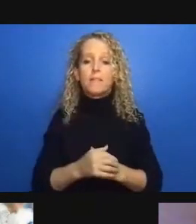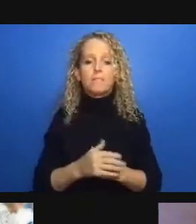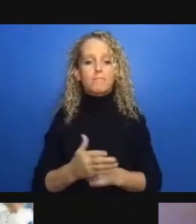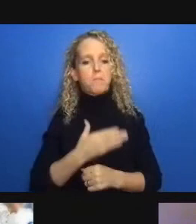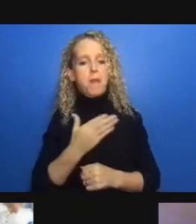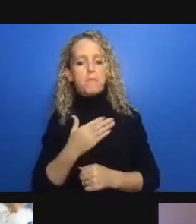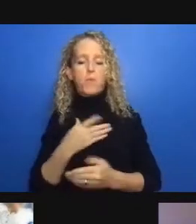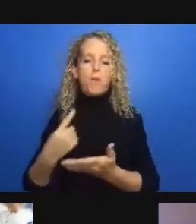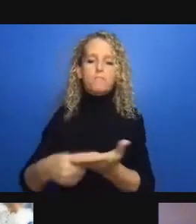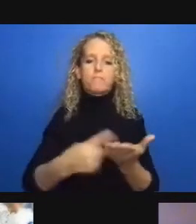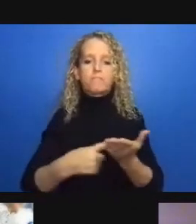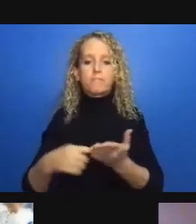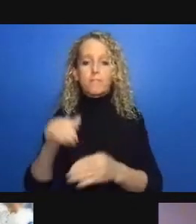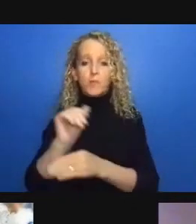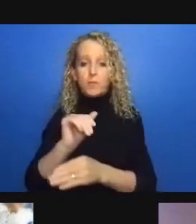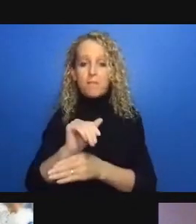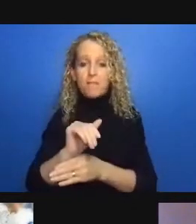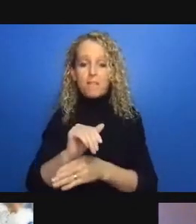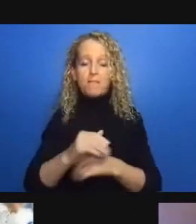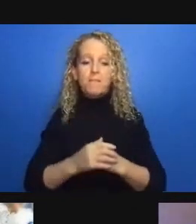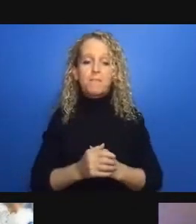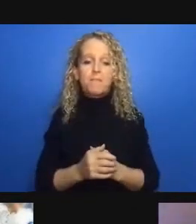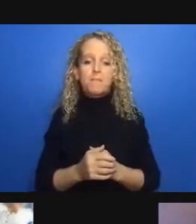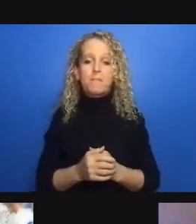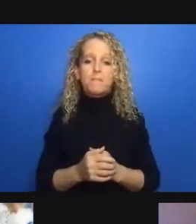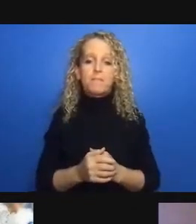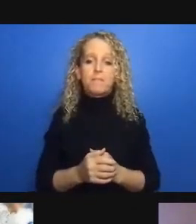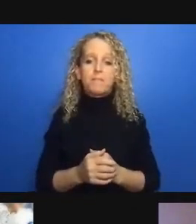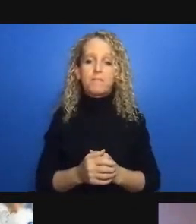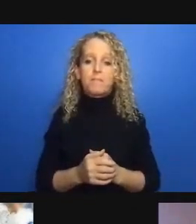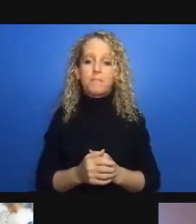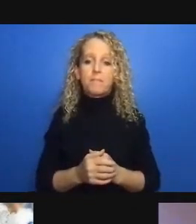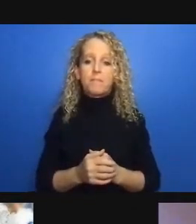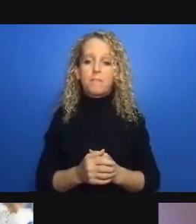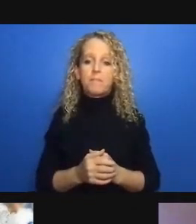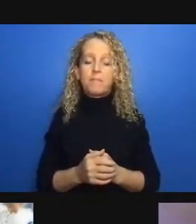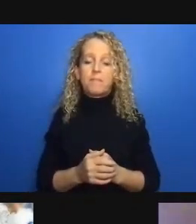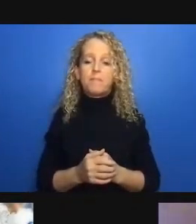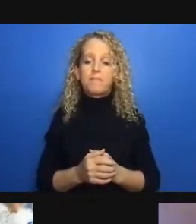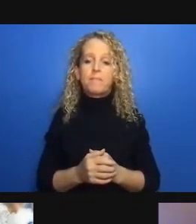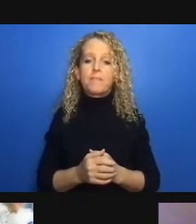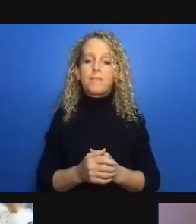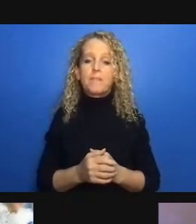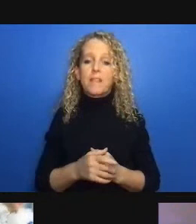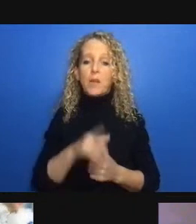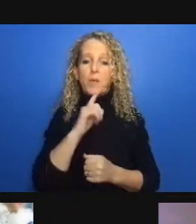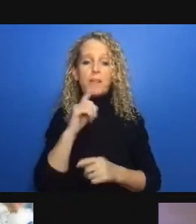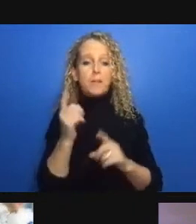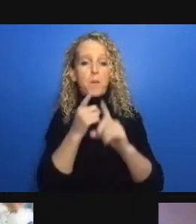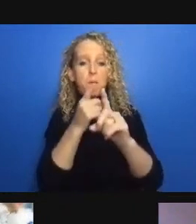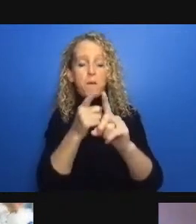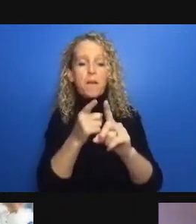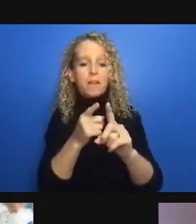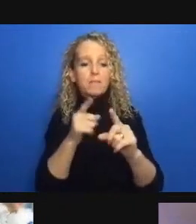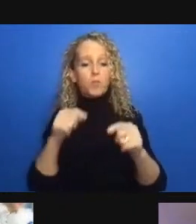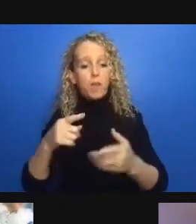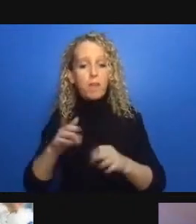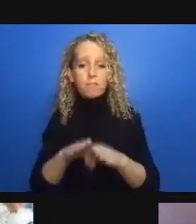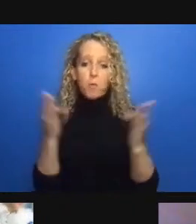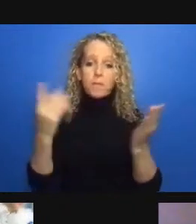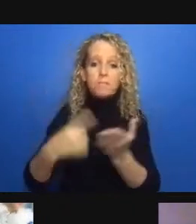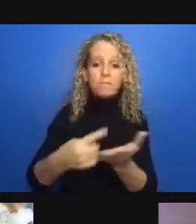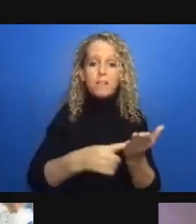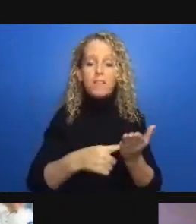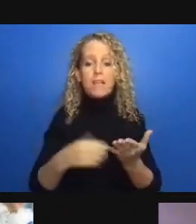this conversation tonight. And the whole point of this is to be able to be a bit of a, you know, spin for new conversations to happen around this. Mm-hmm.